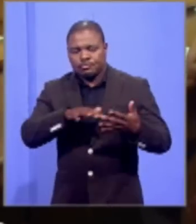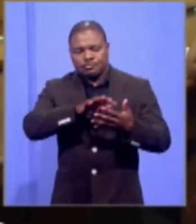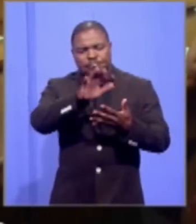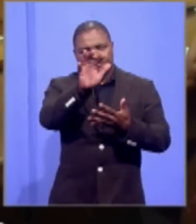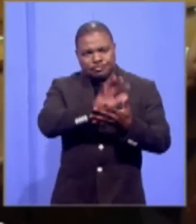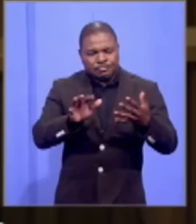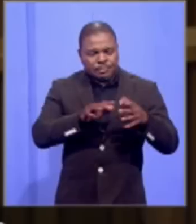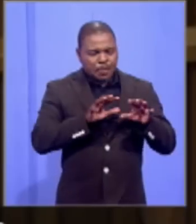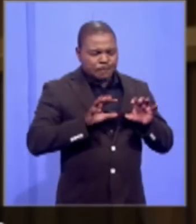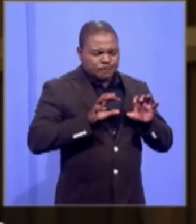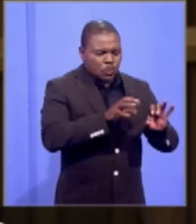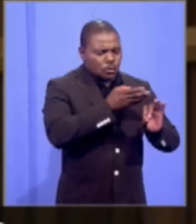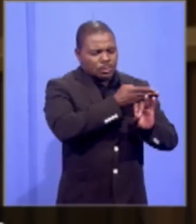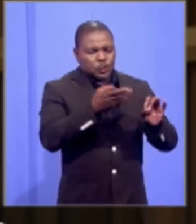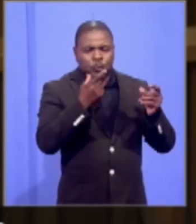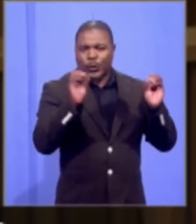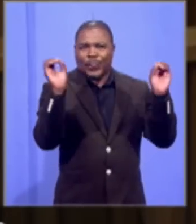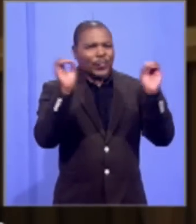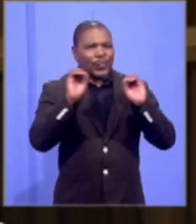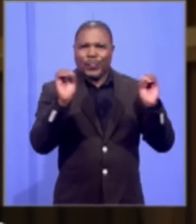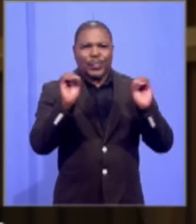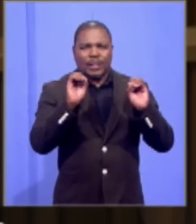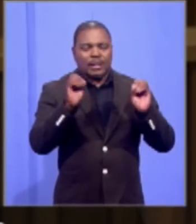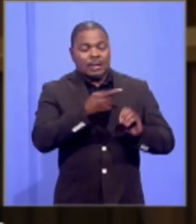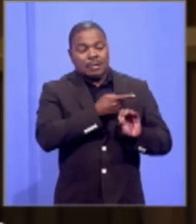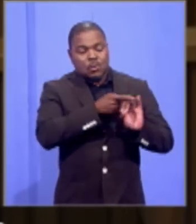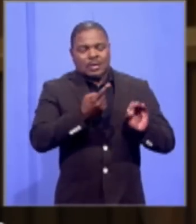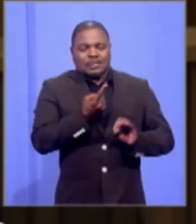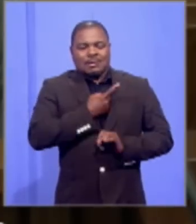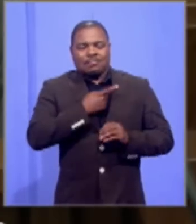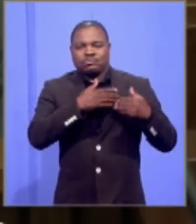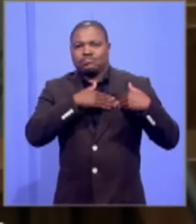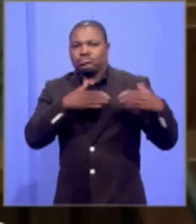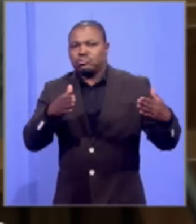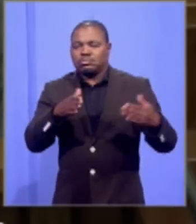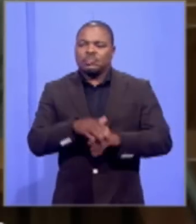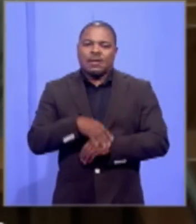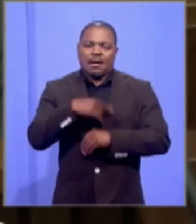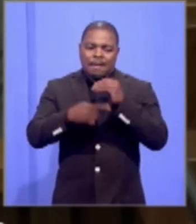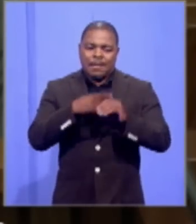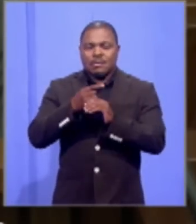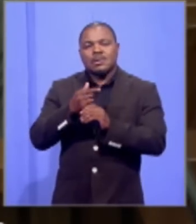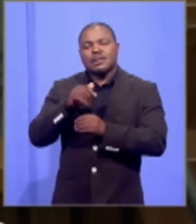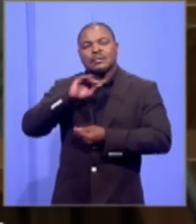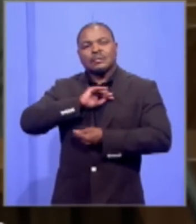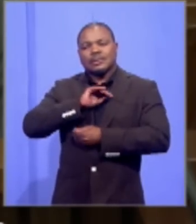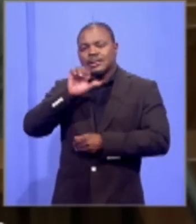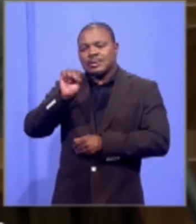bolokologi ntle le kgapeletšo efe kapa efe seo se bolela gore bjale go tlogeng fa